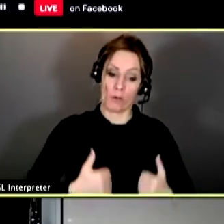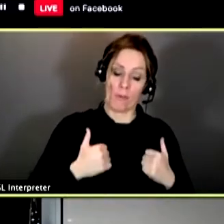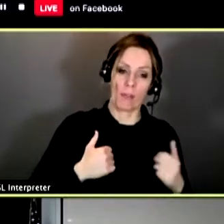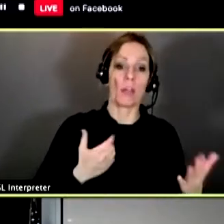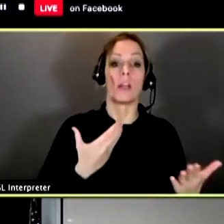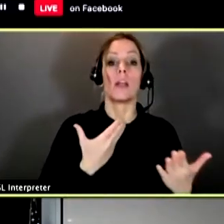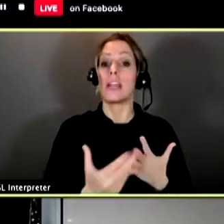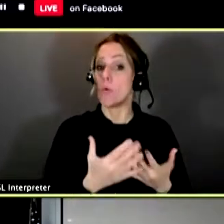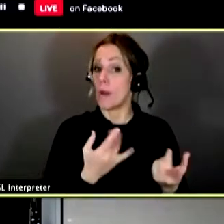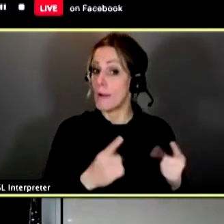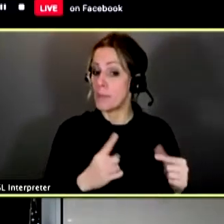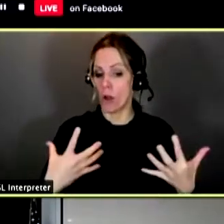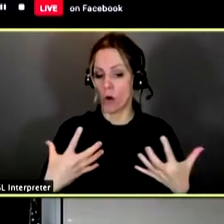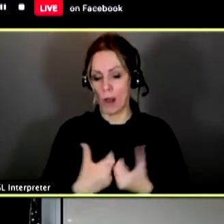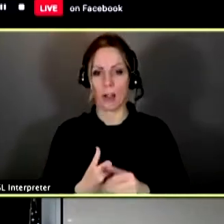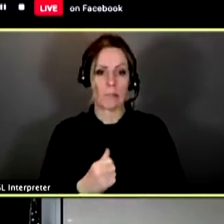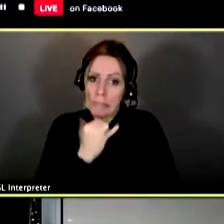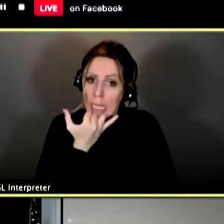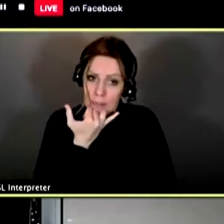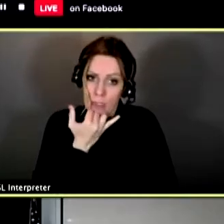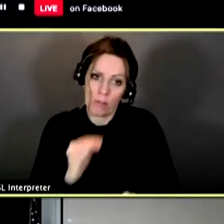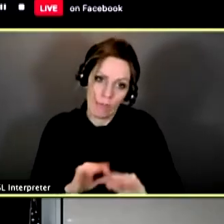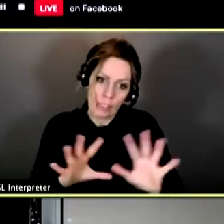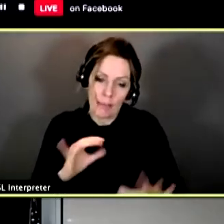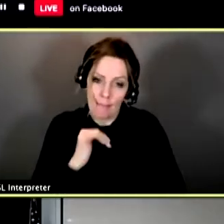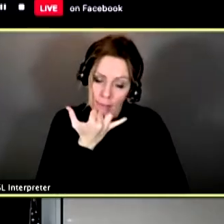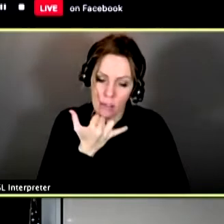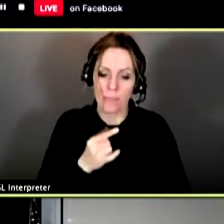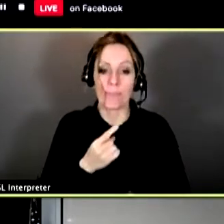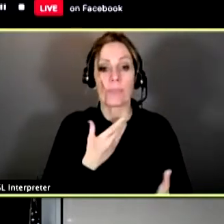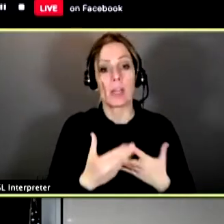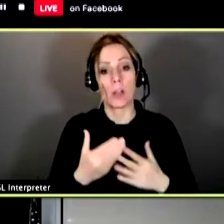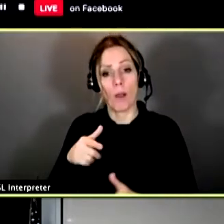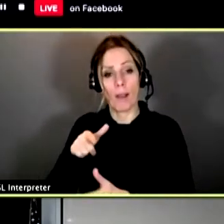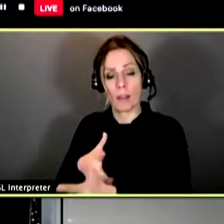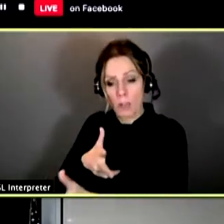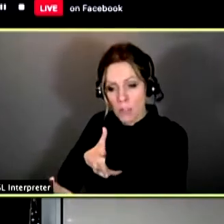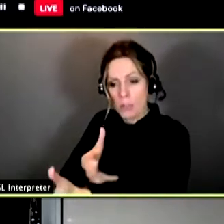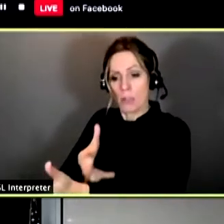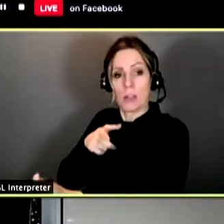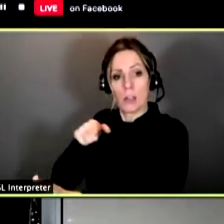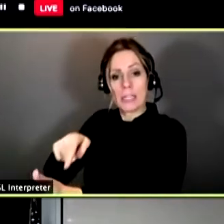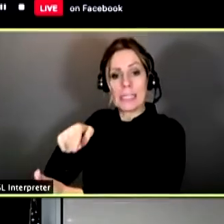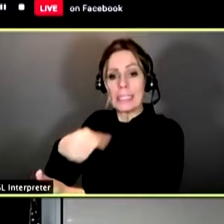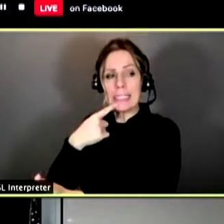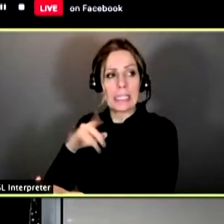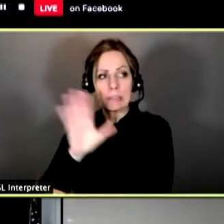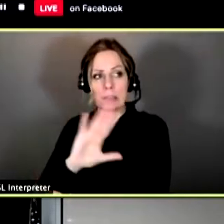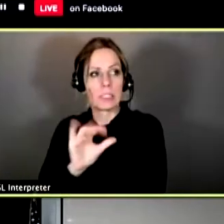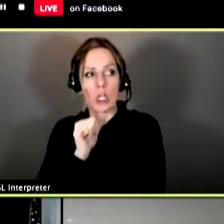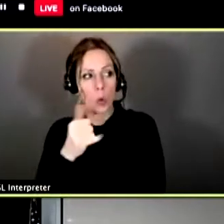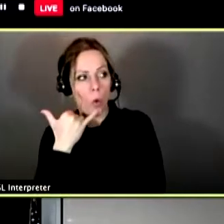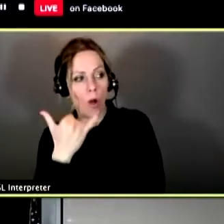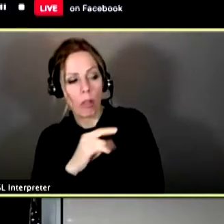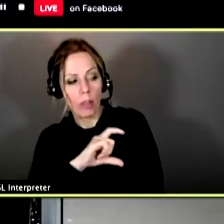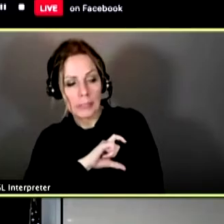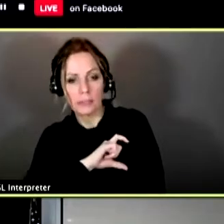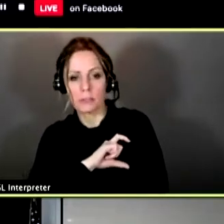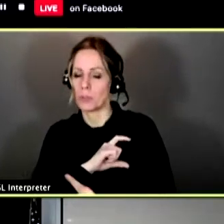accident, obviously. And the guy that I had hit, he was telling me not to call the police. The last time I had that